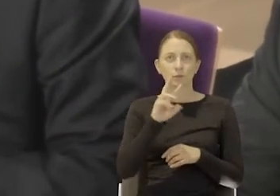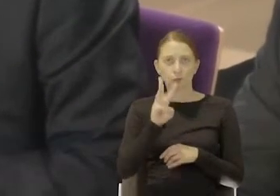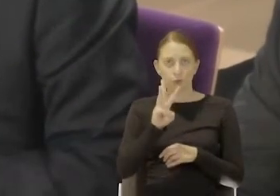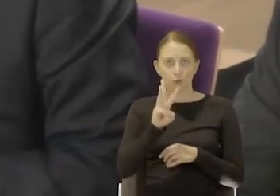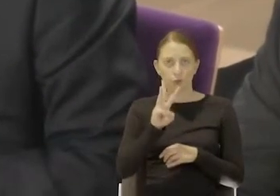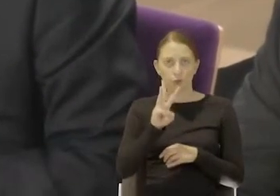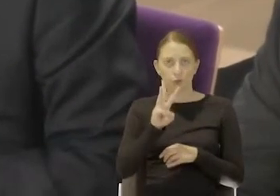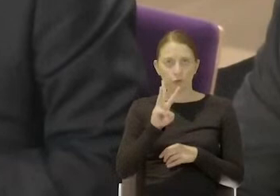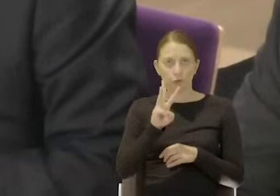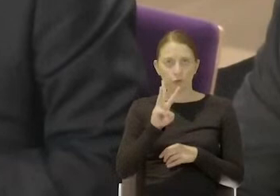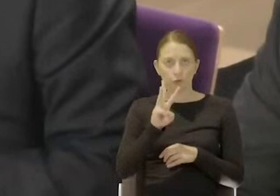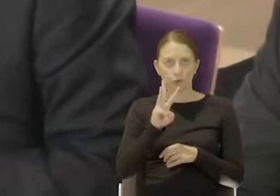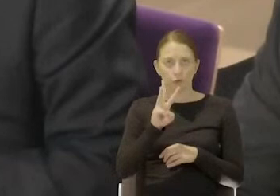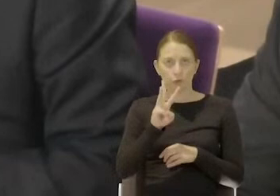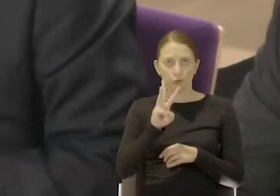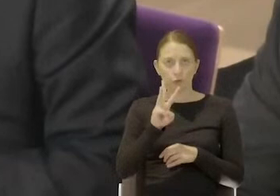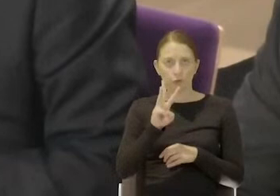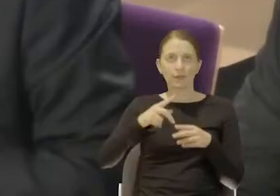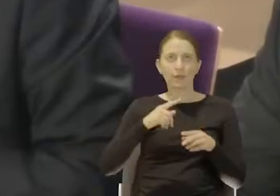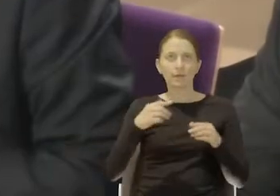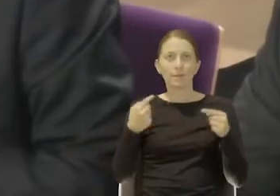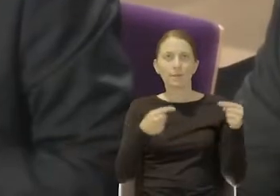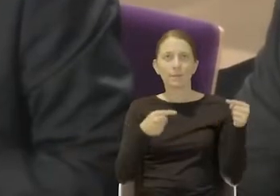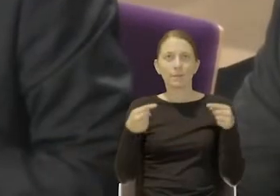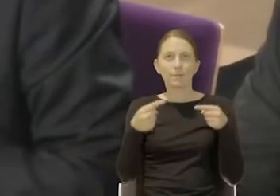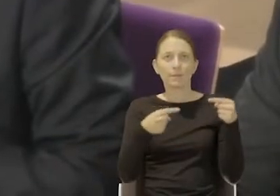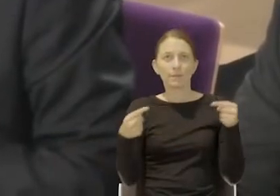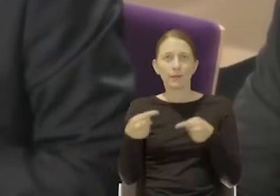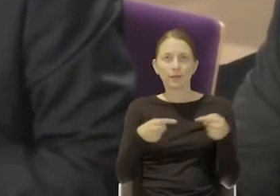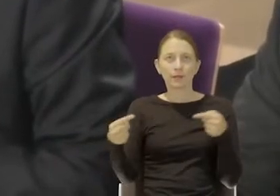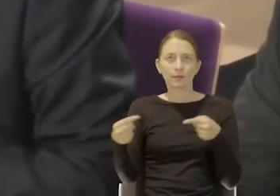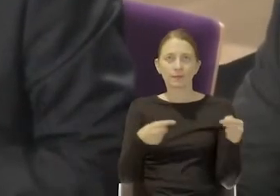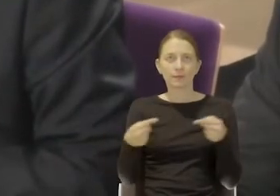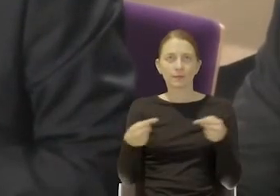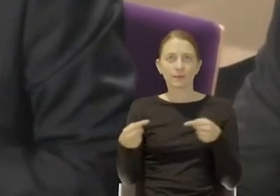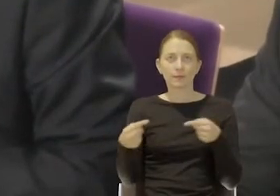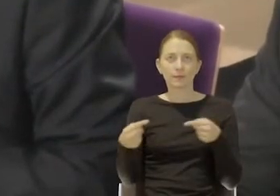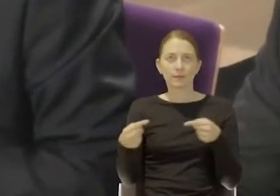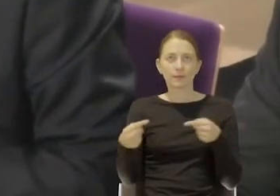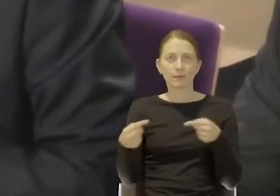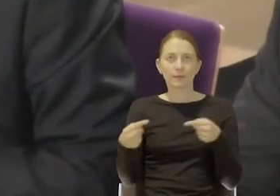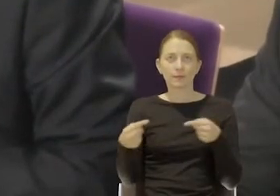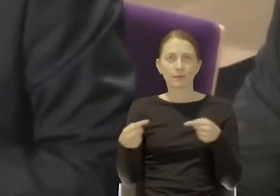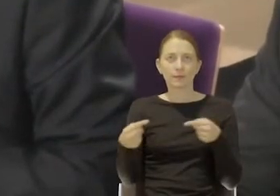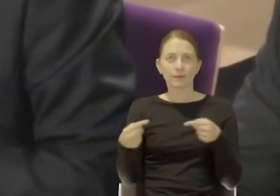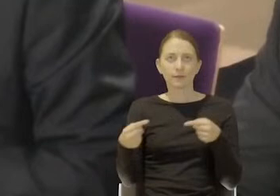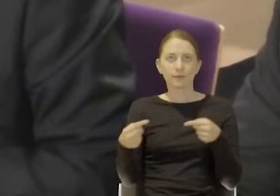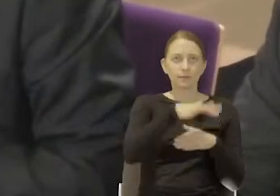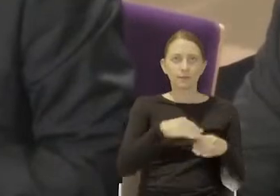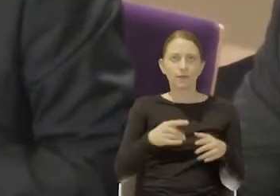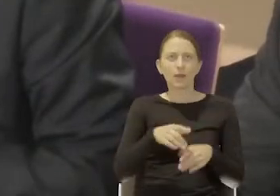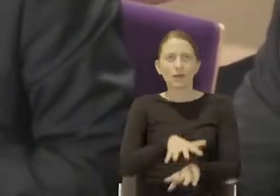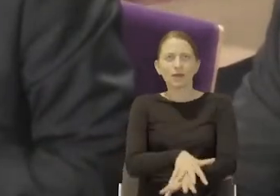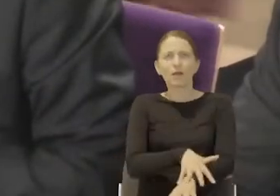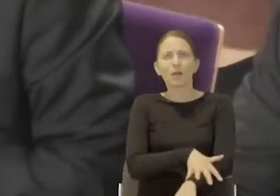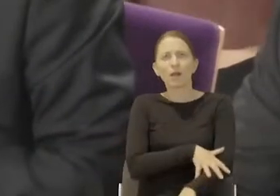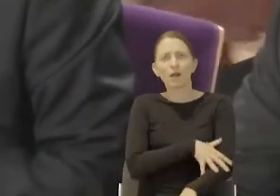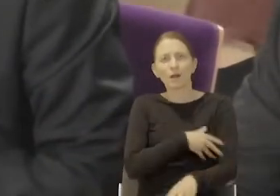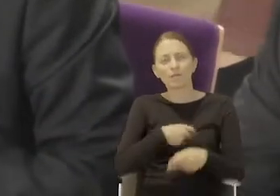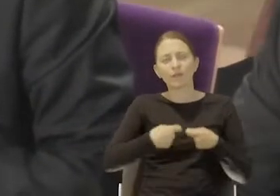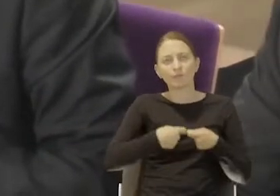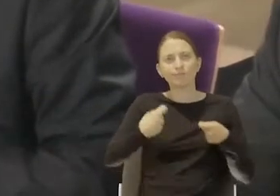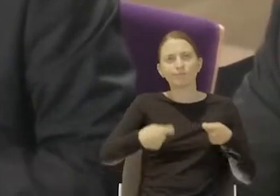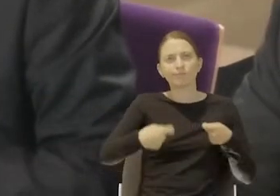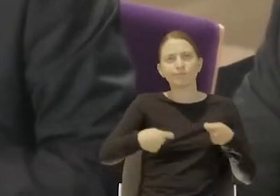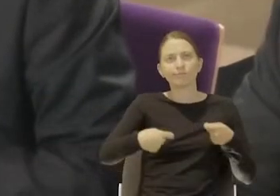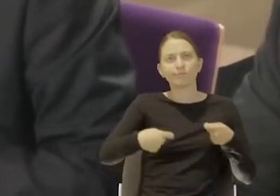Agenda 2030, this is related to our midterm and long-term climate policy.